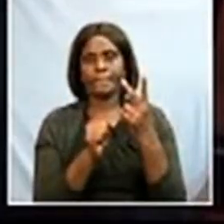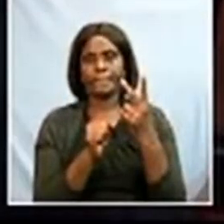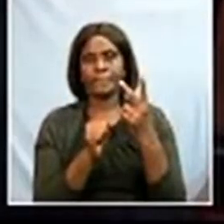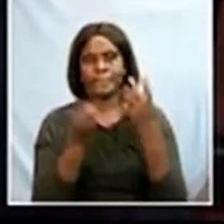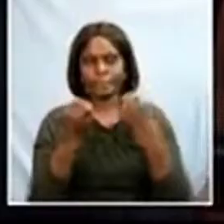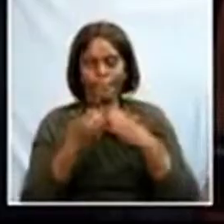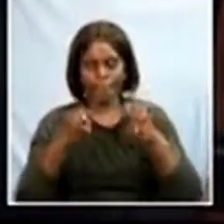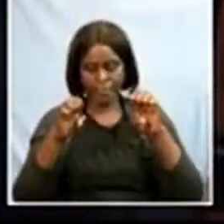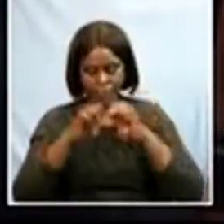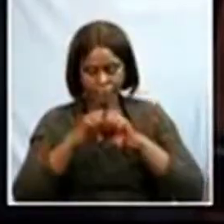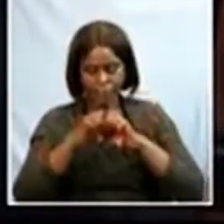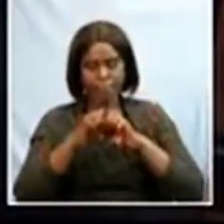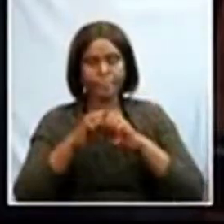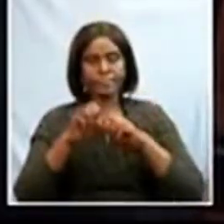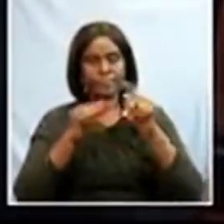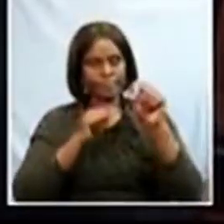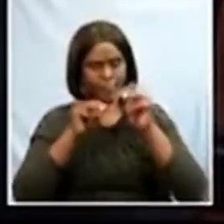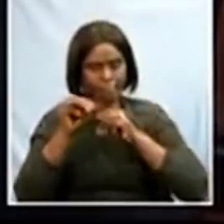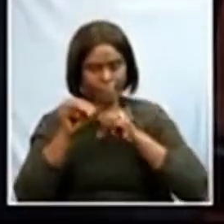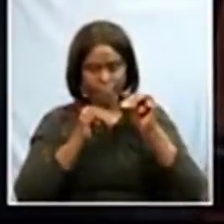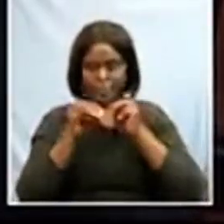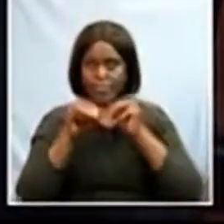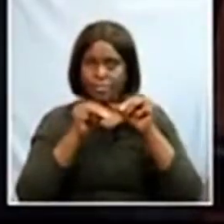Even as top management,